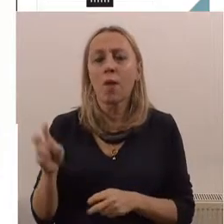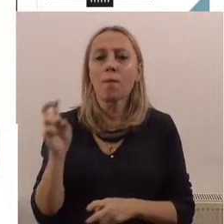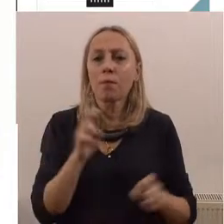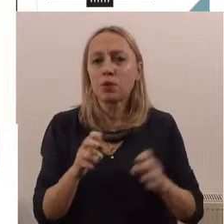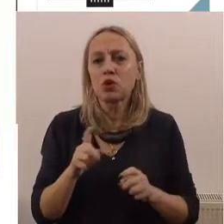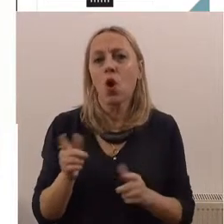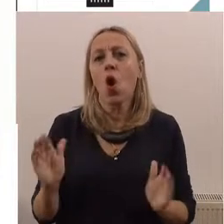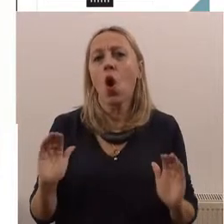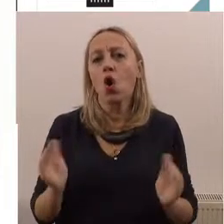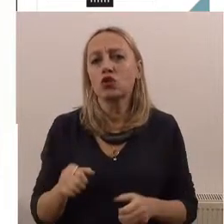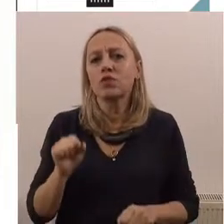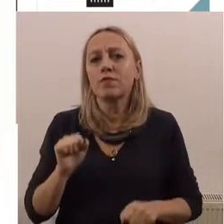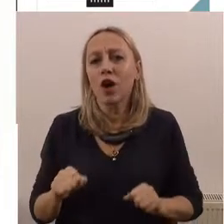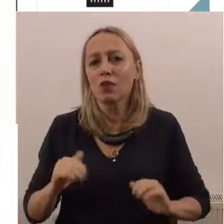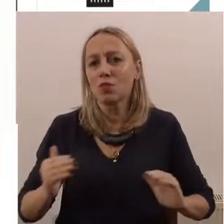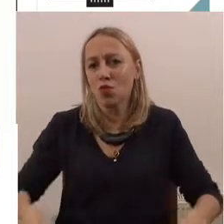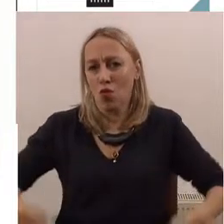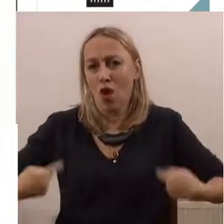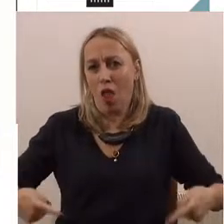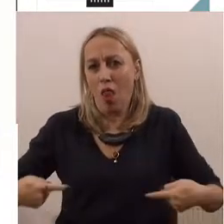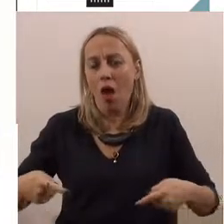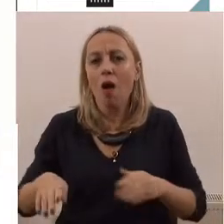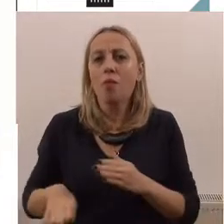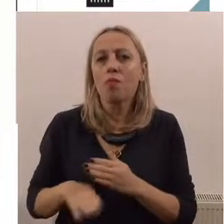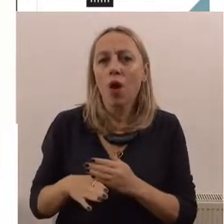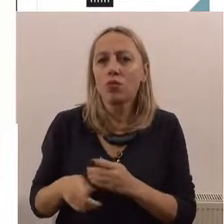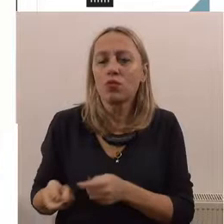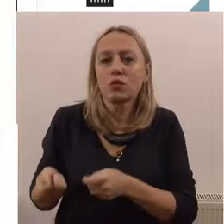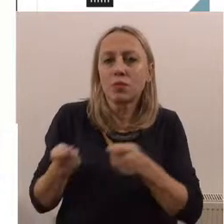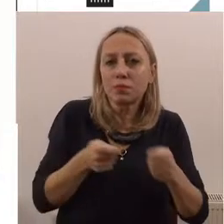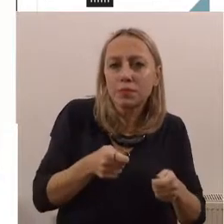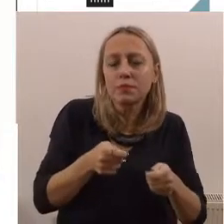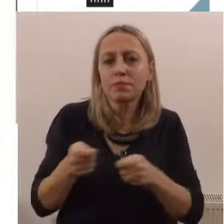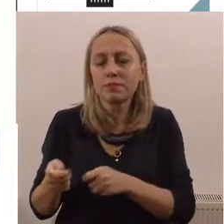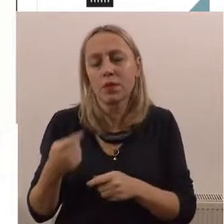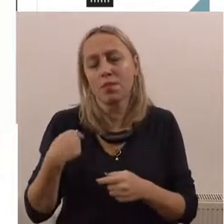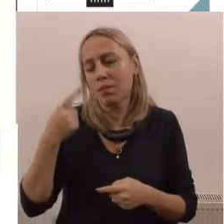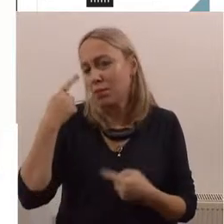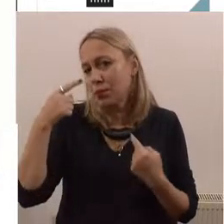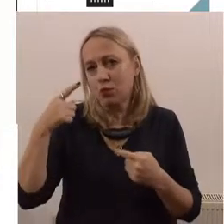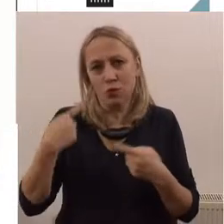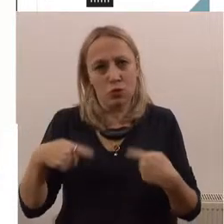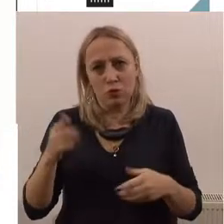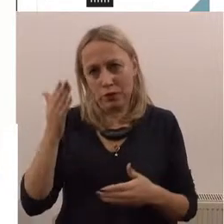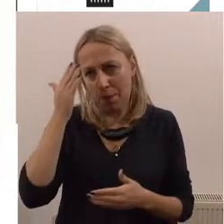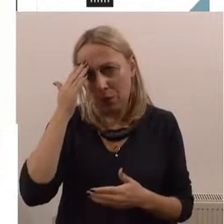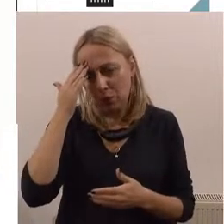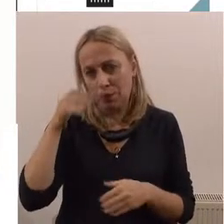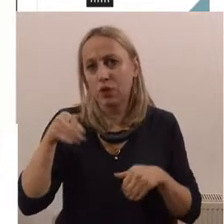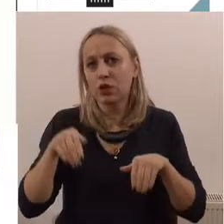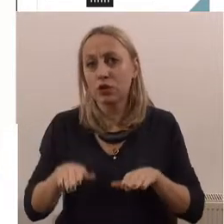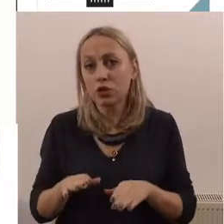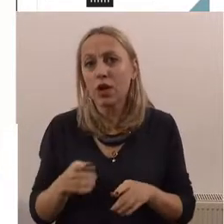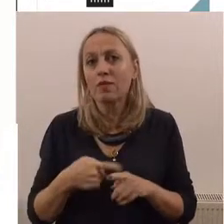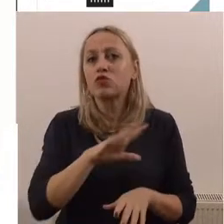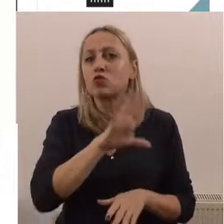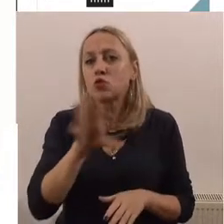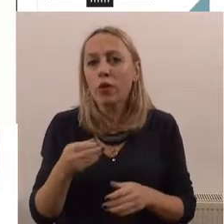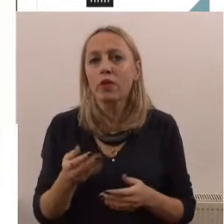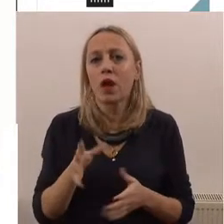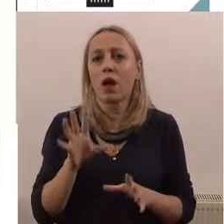different devices and contraptions to make people with